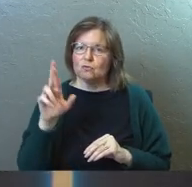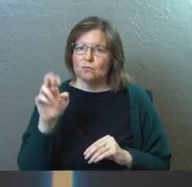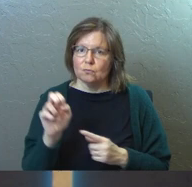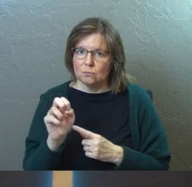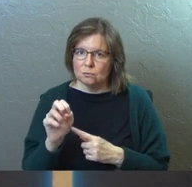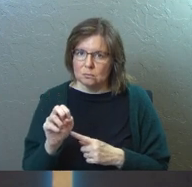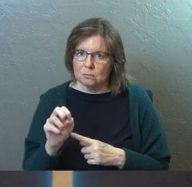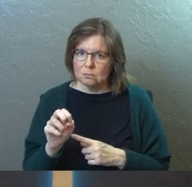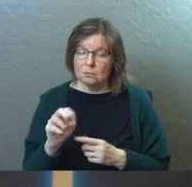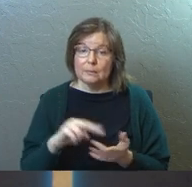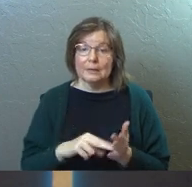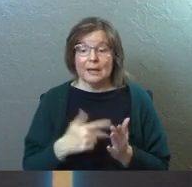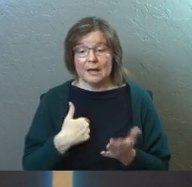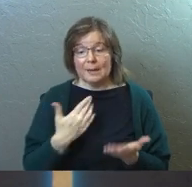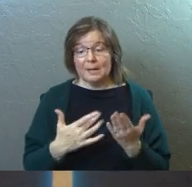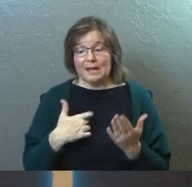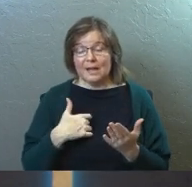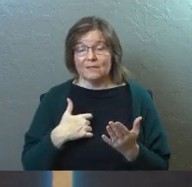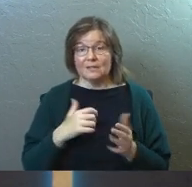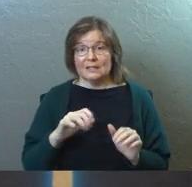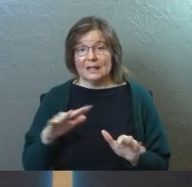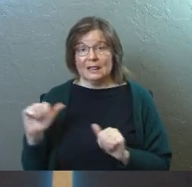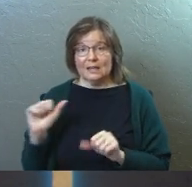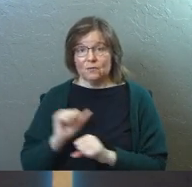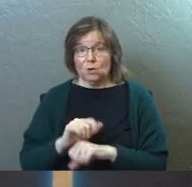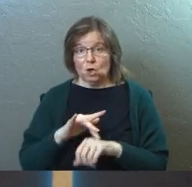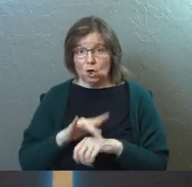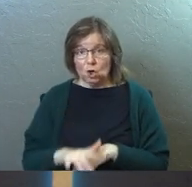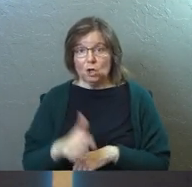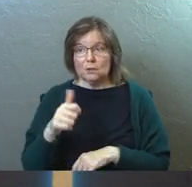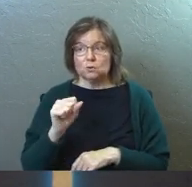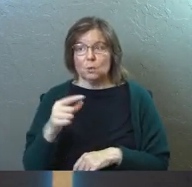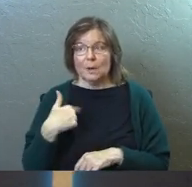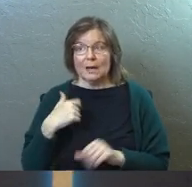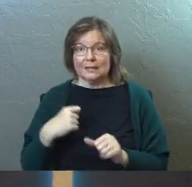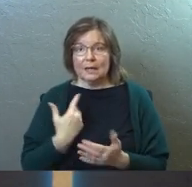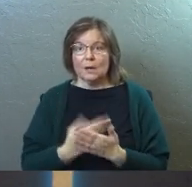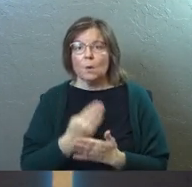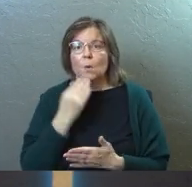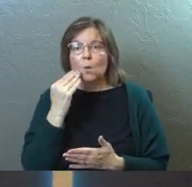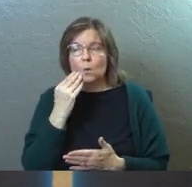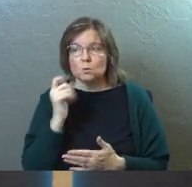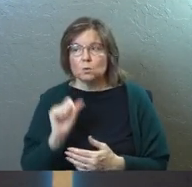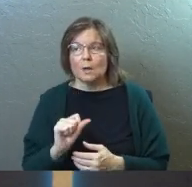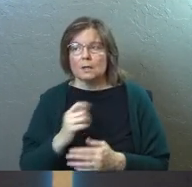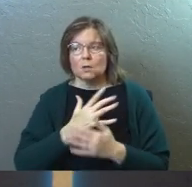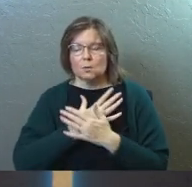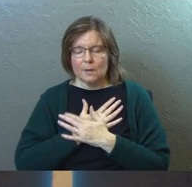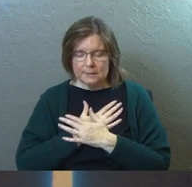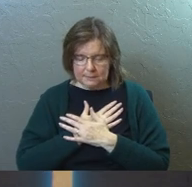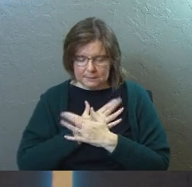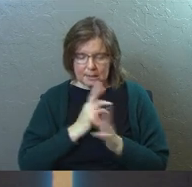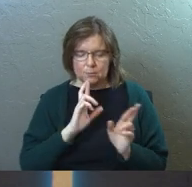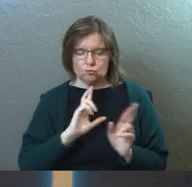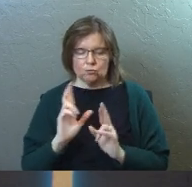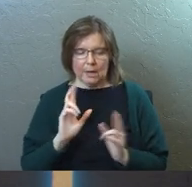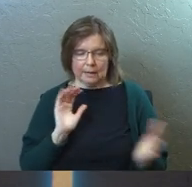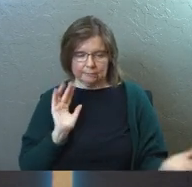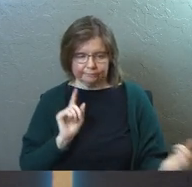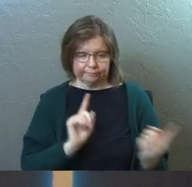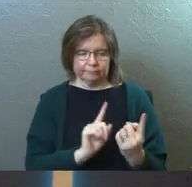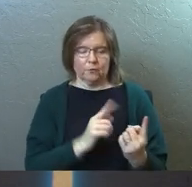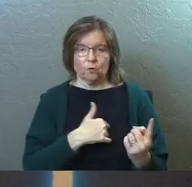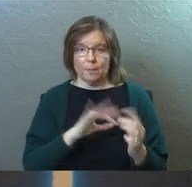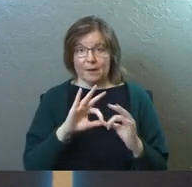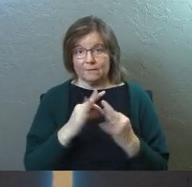often. Which means I may have to leave work a little bit earlier so I can get home, so I can rest up, and so I can be